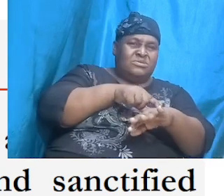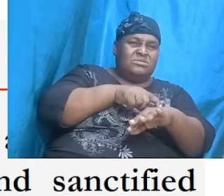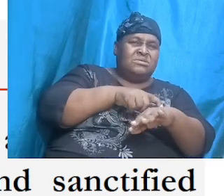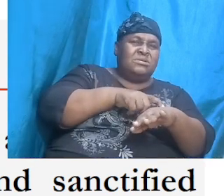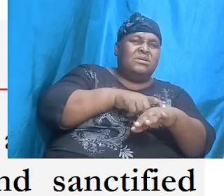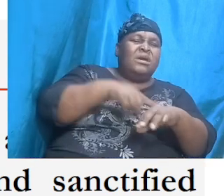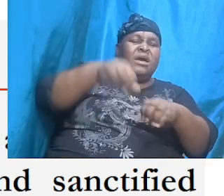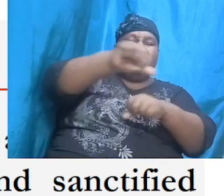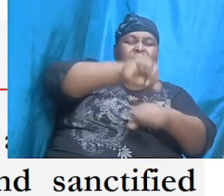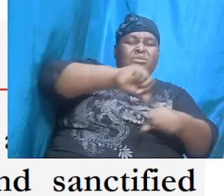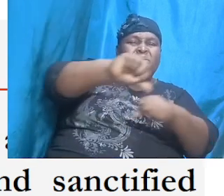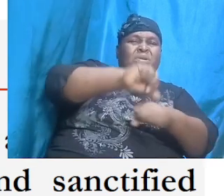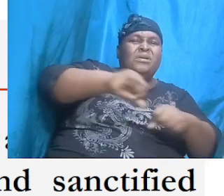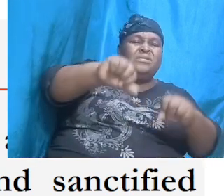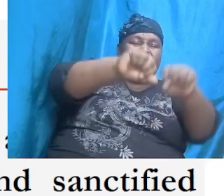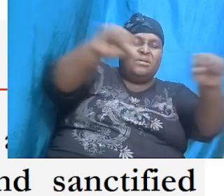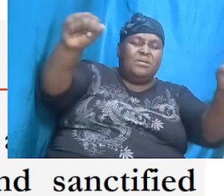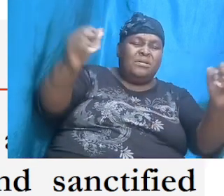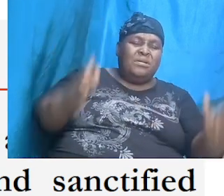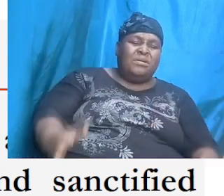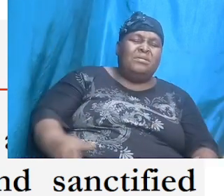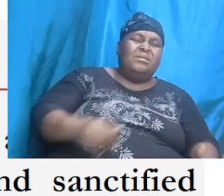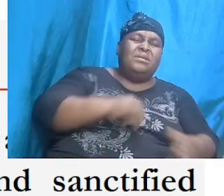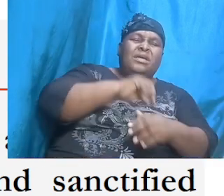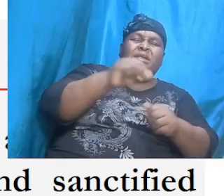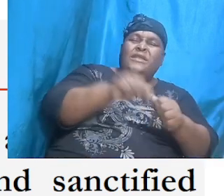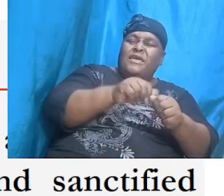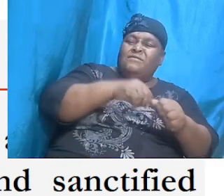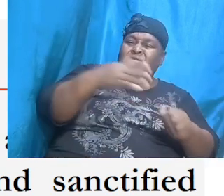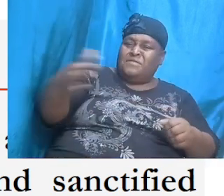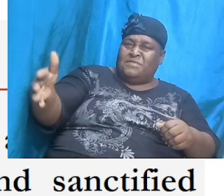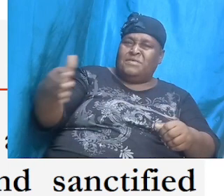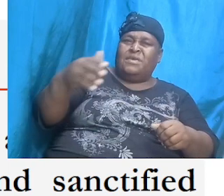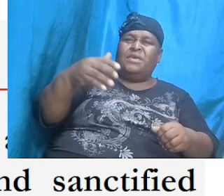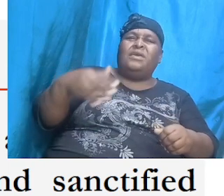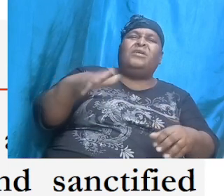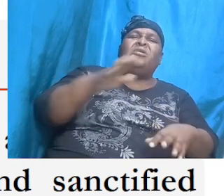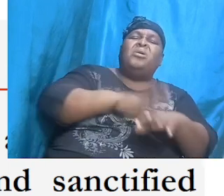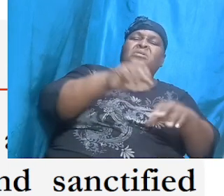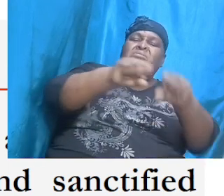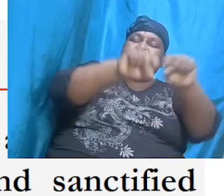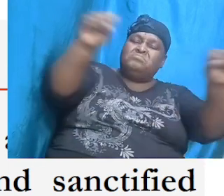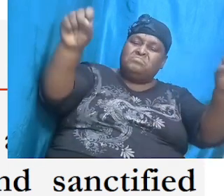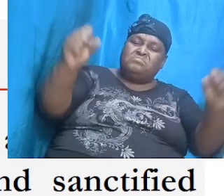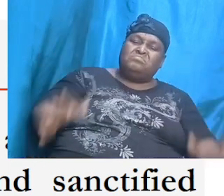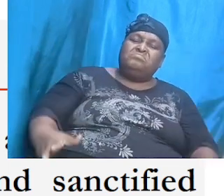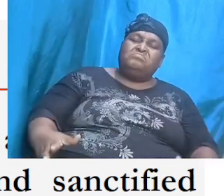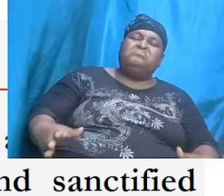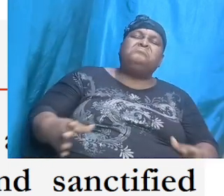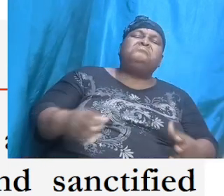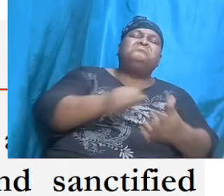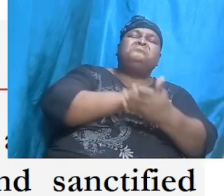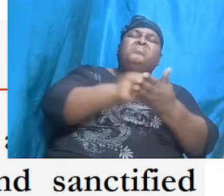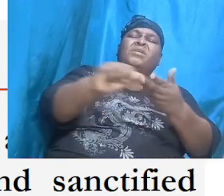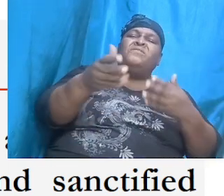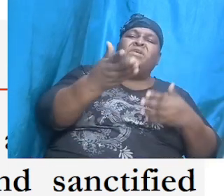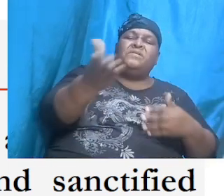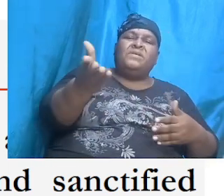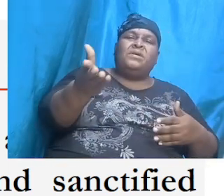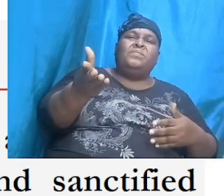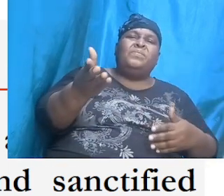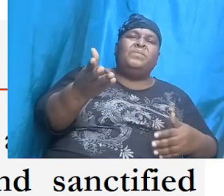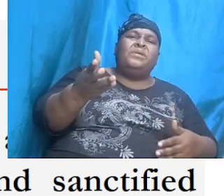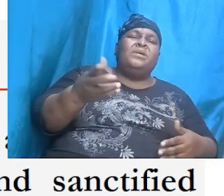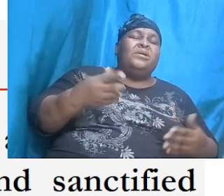and anointed the altar and all of his vessels, both the laver and his foot, to sanctify them. So here it is, we're